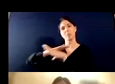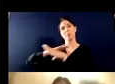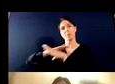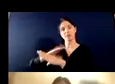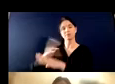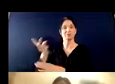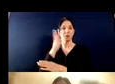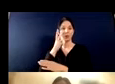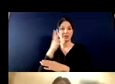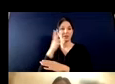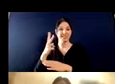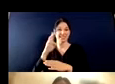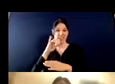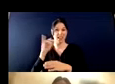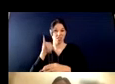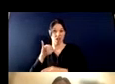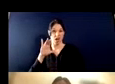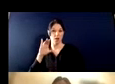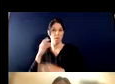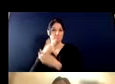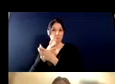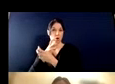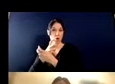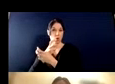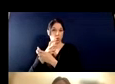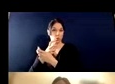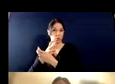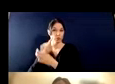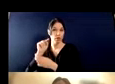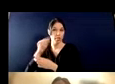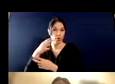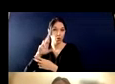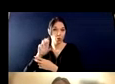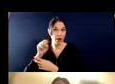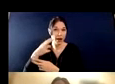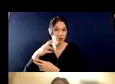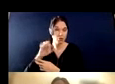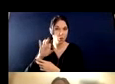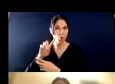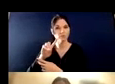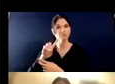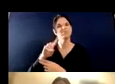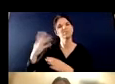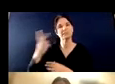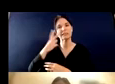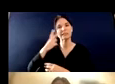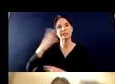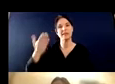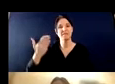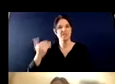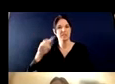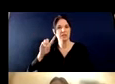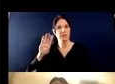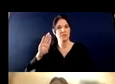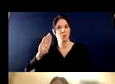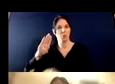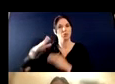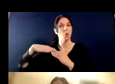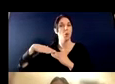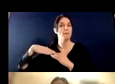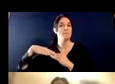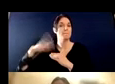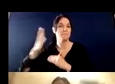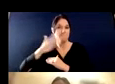these arrows, we see bone conduction thresholds that are 15 decibels or better than air conduction